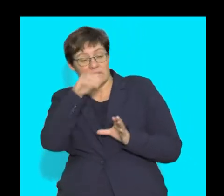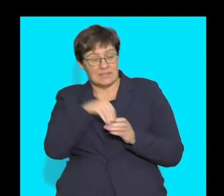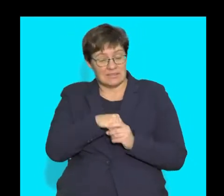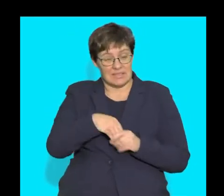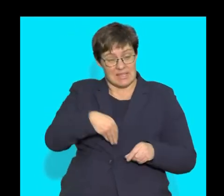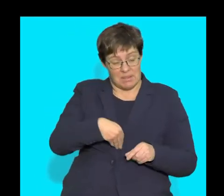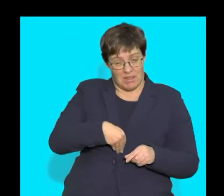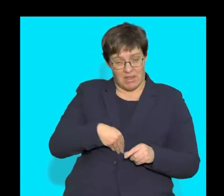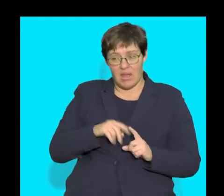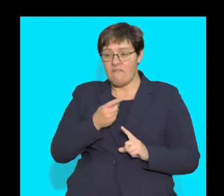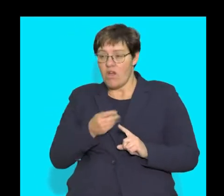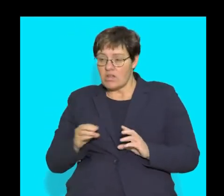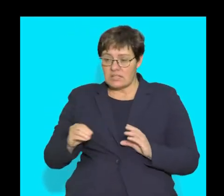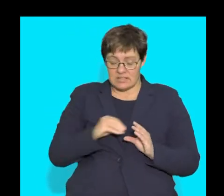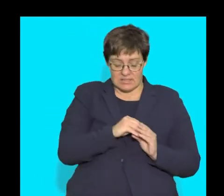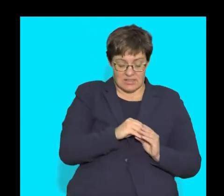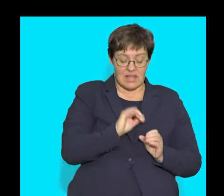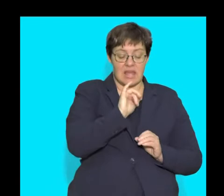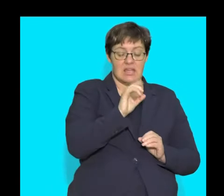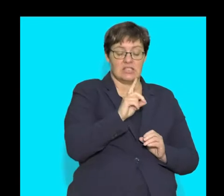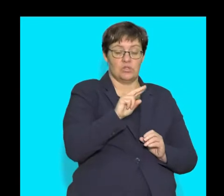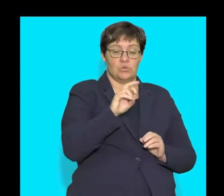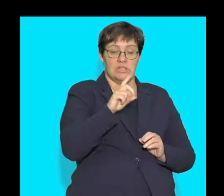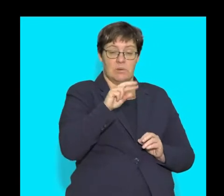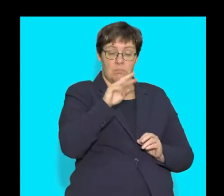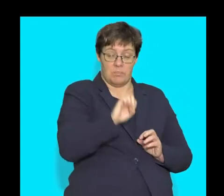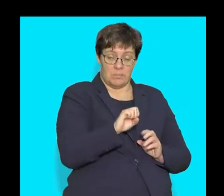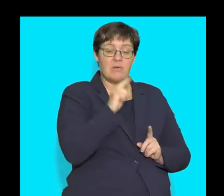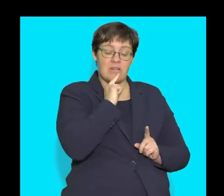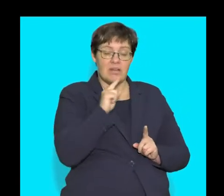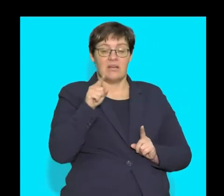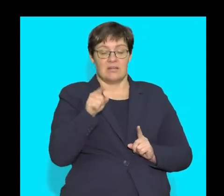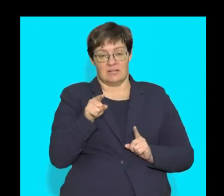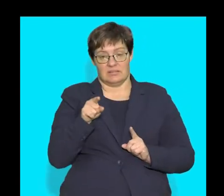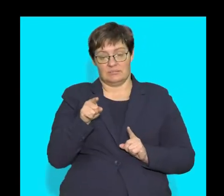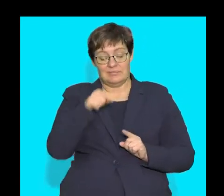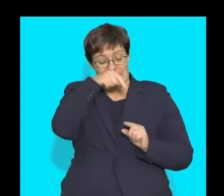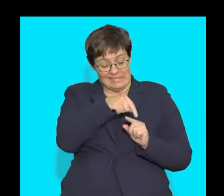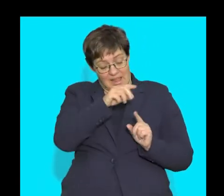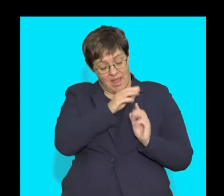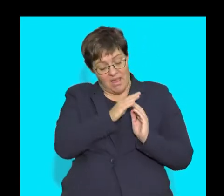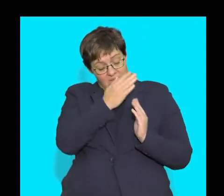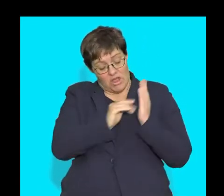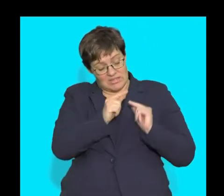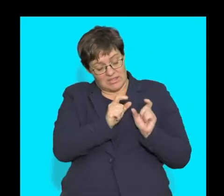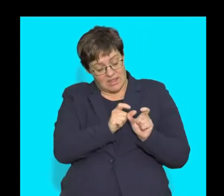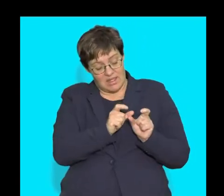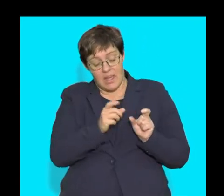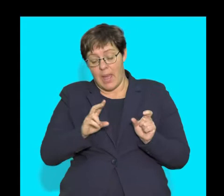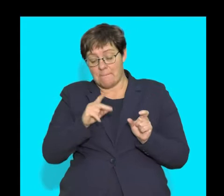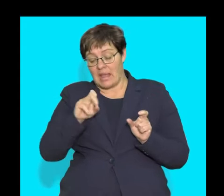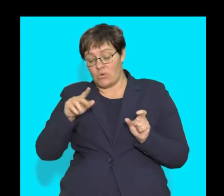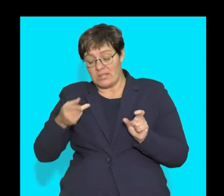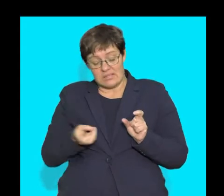into the first part of the small intestine called the duodenum. And it is in the duodenum that the pancreas